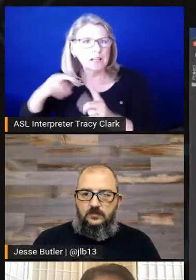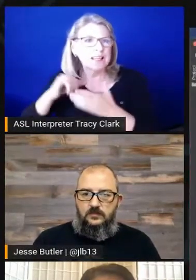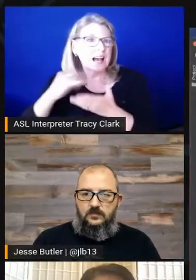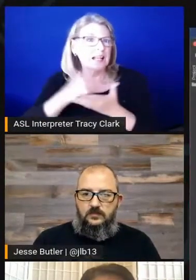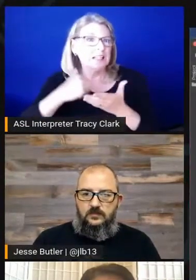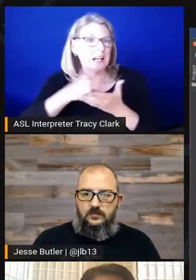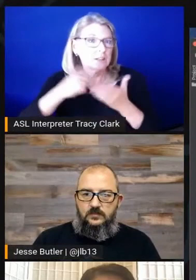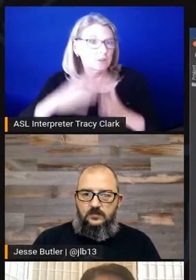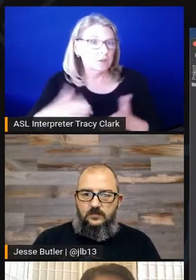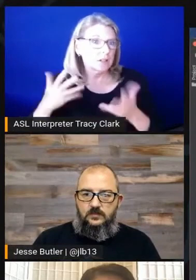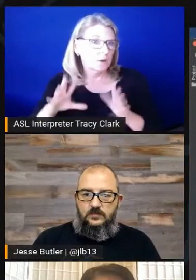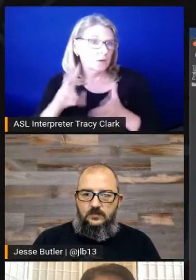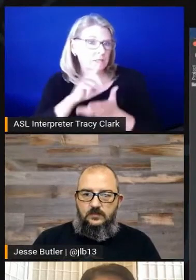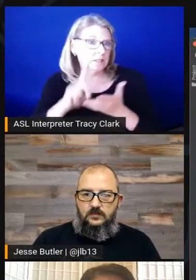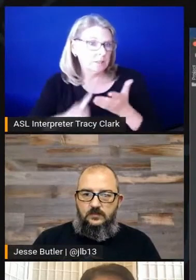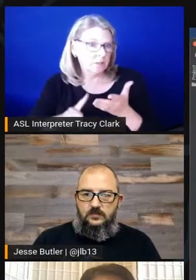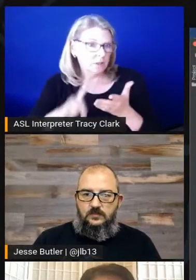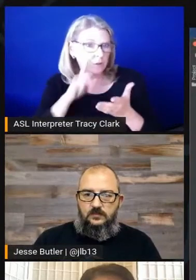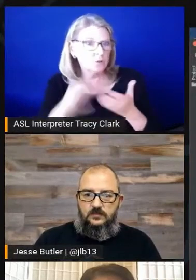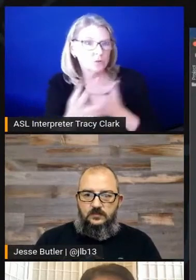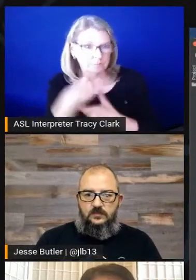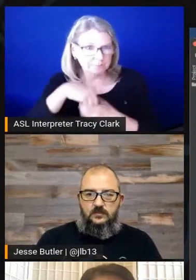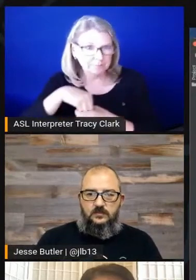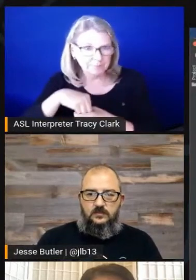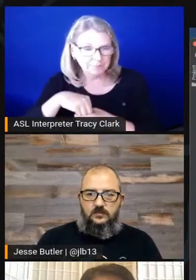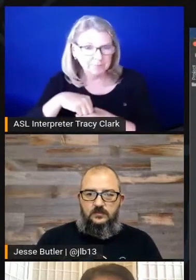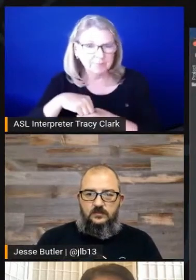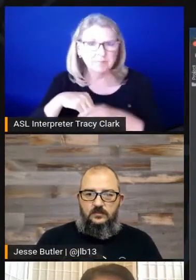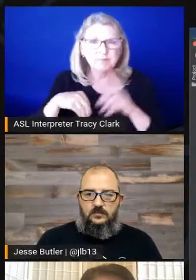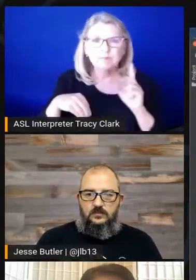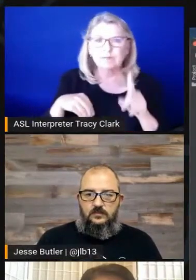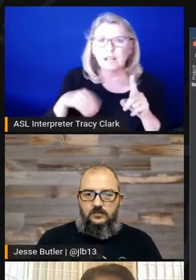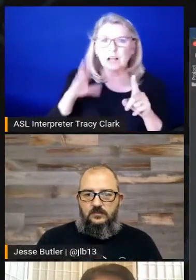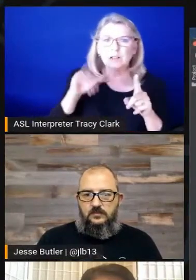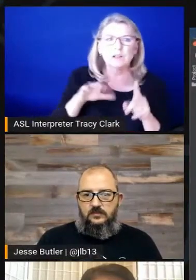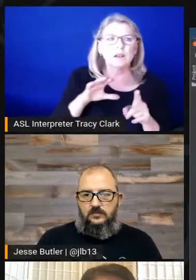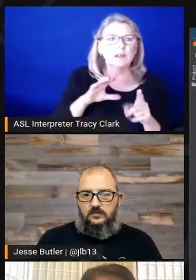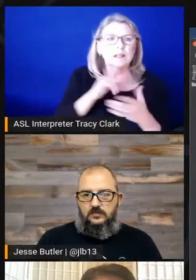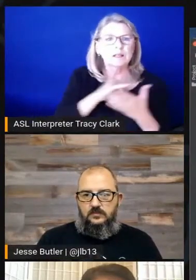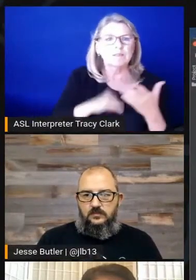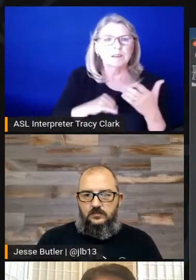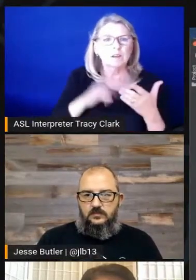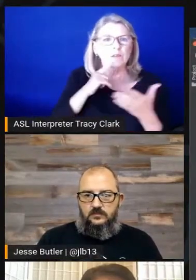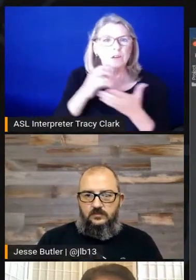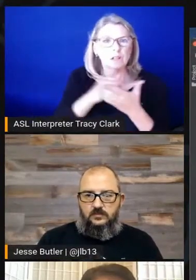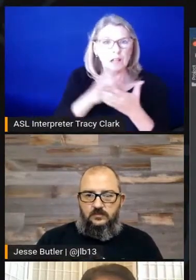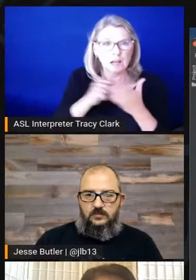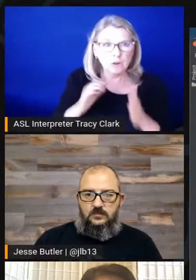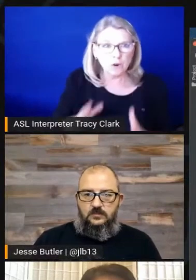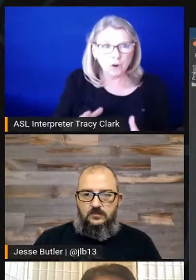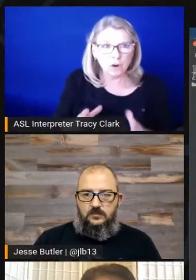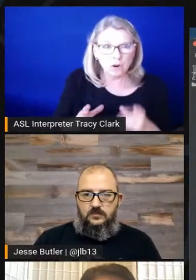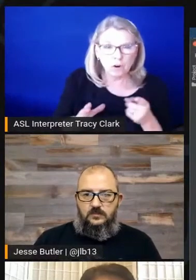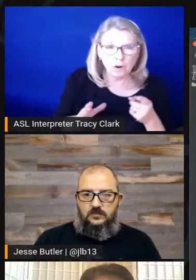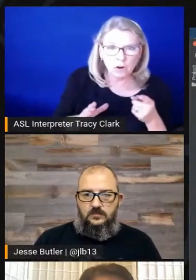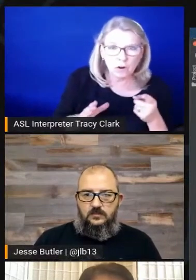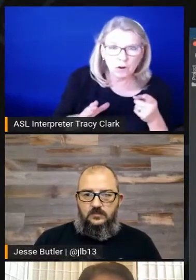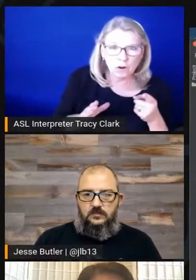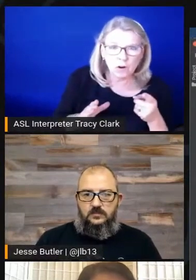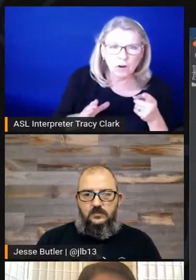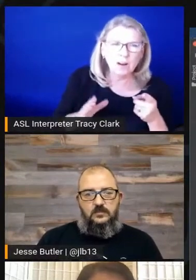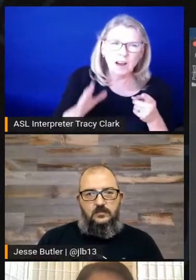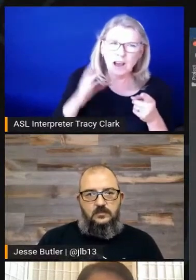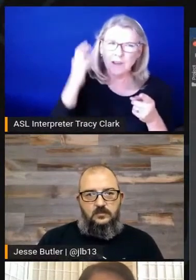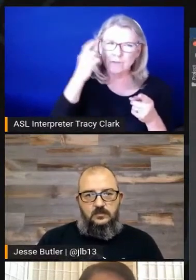to the configurations for the collector specifically, I realize we're a little short on time, so I'll try